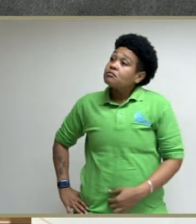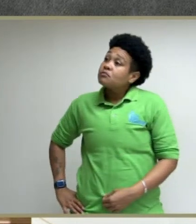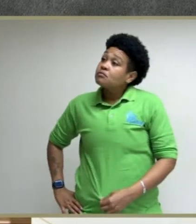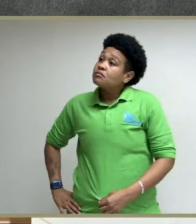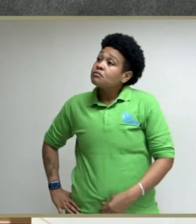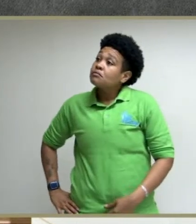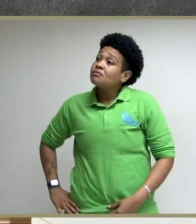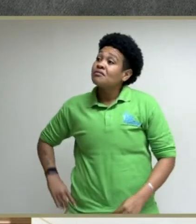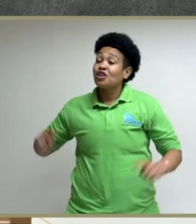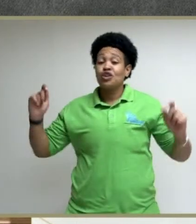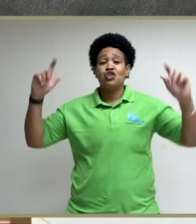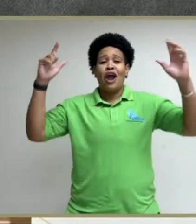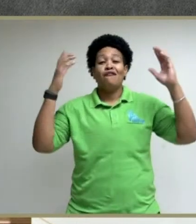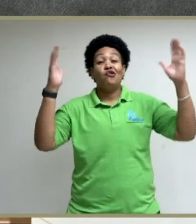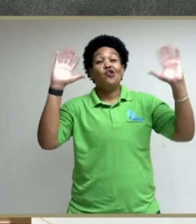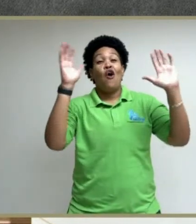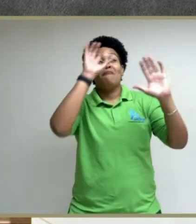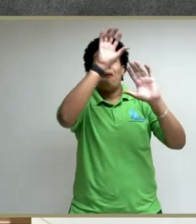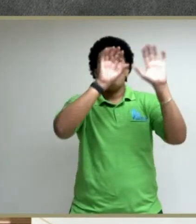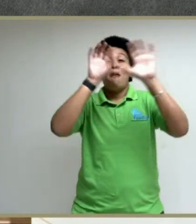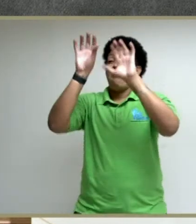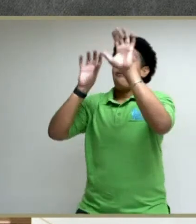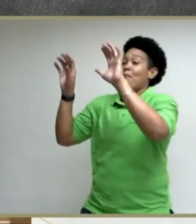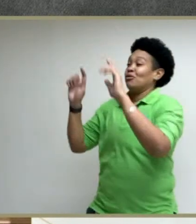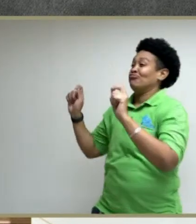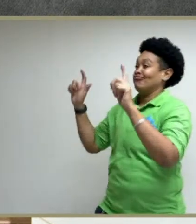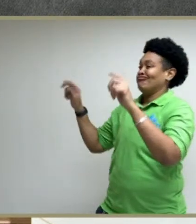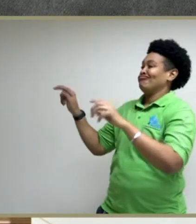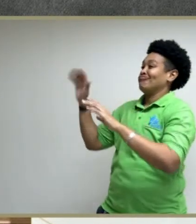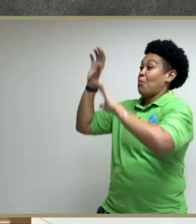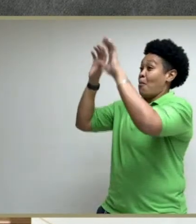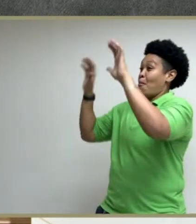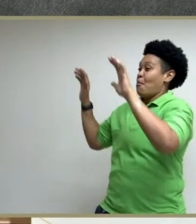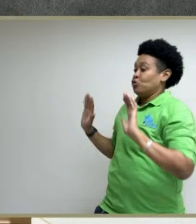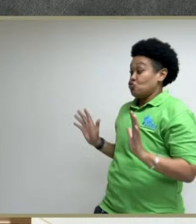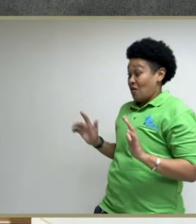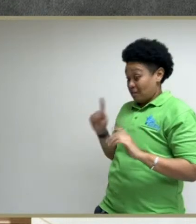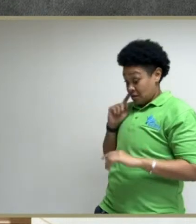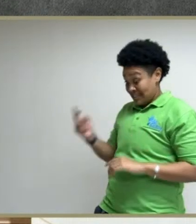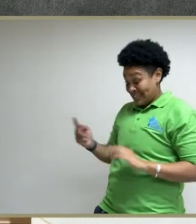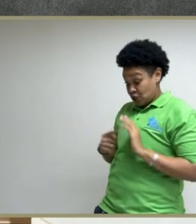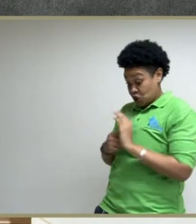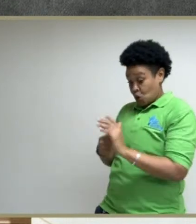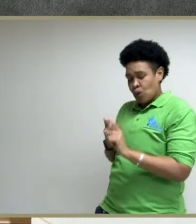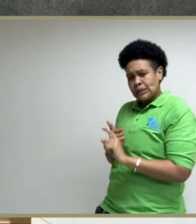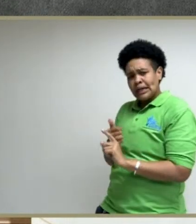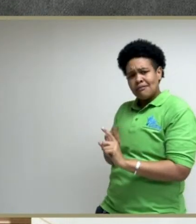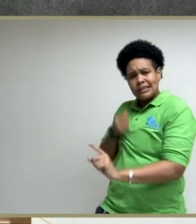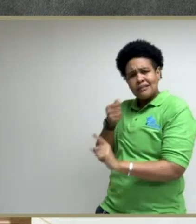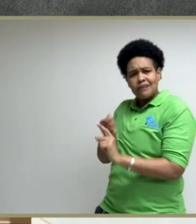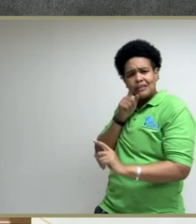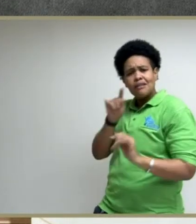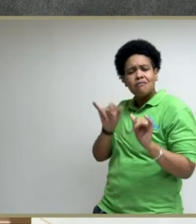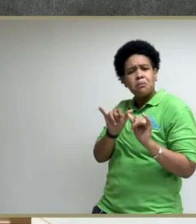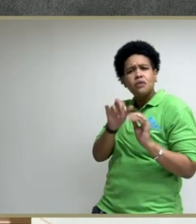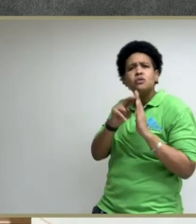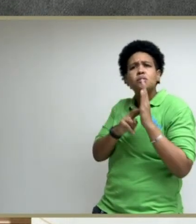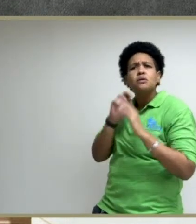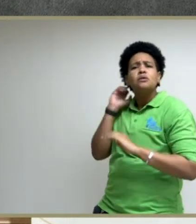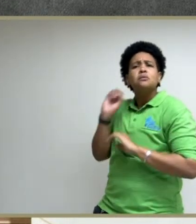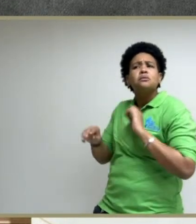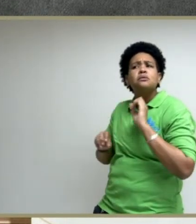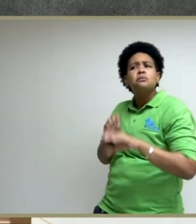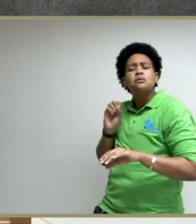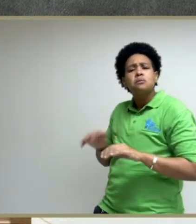fussy, but what it shows is that the effect of the measures that we had put in place, and how it is